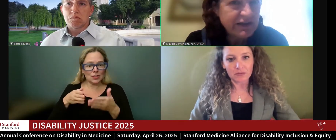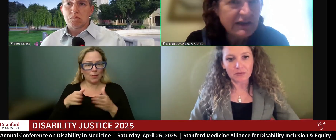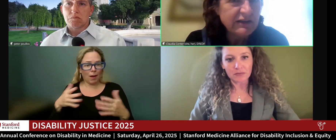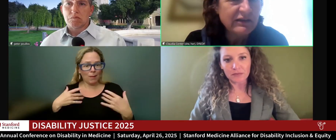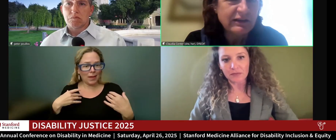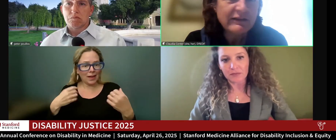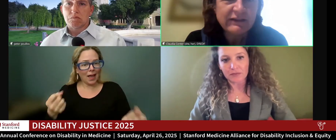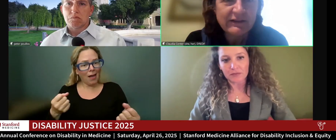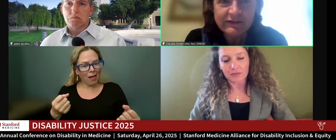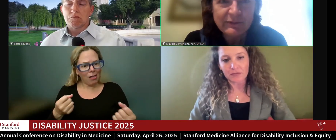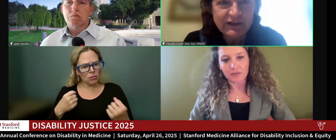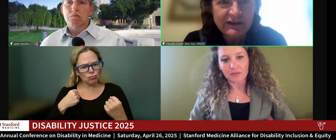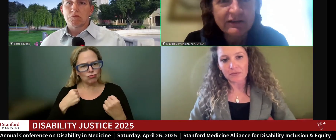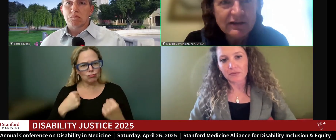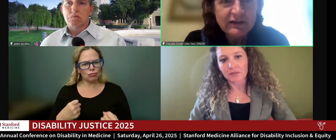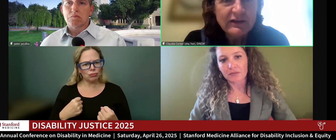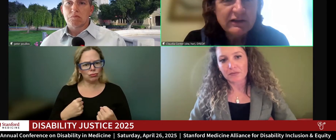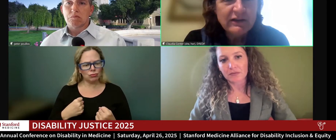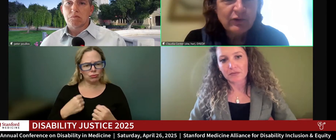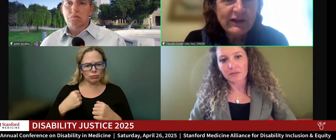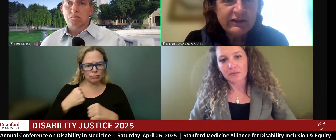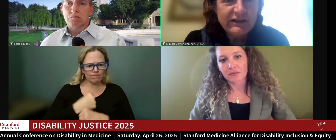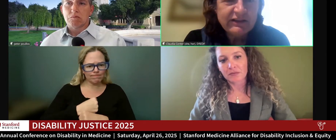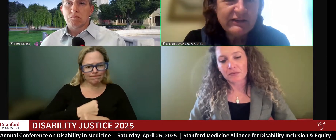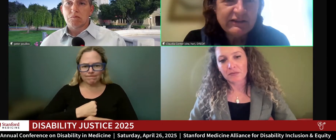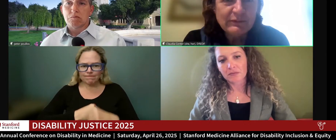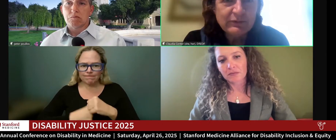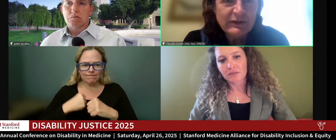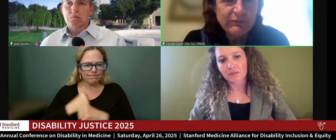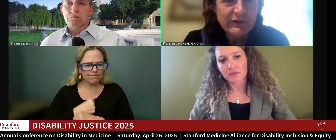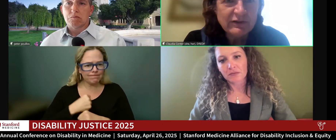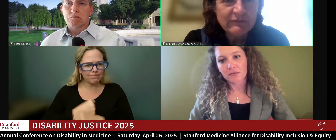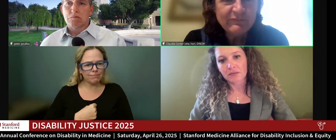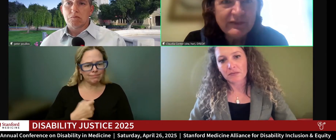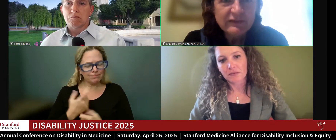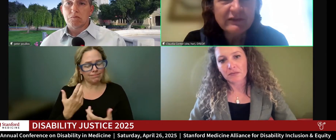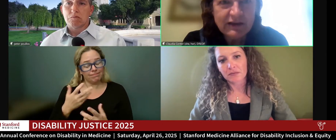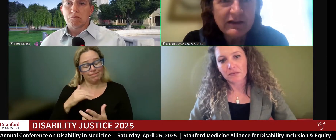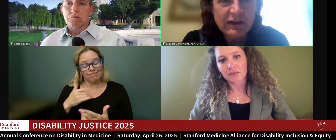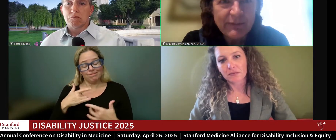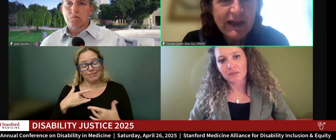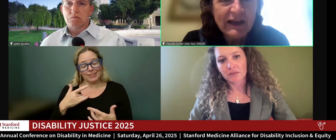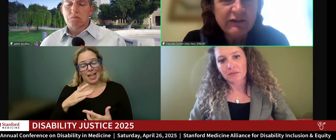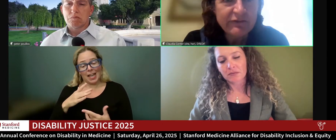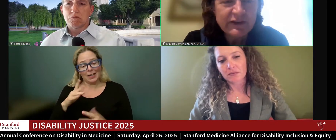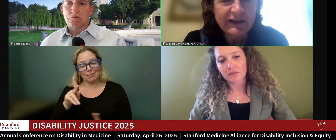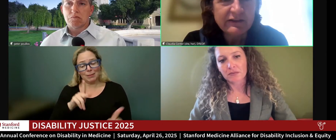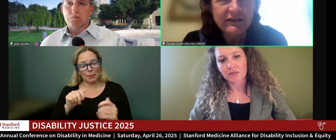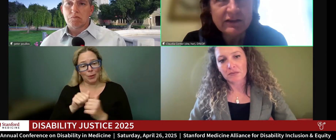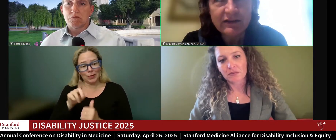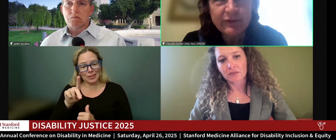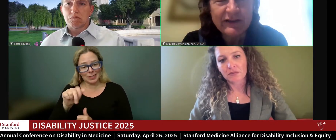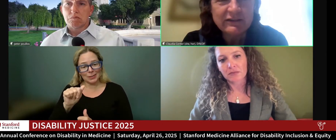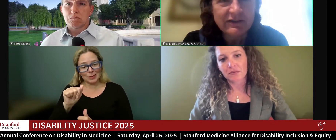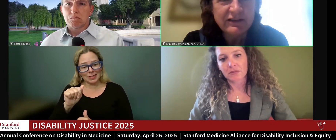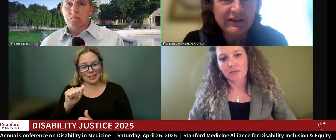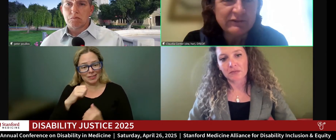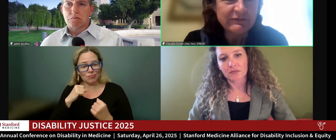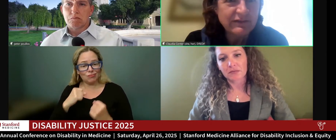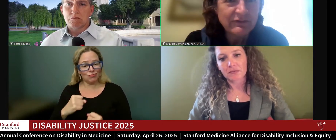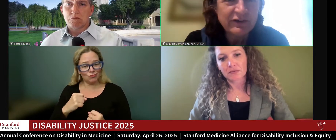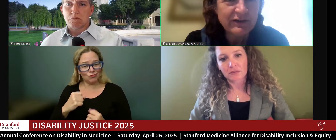very resilient, tends to be a quality that disabled people have,